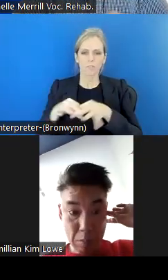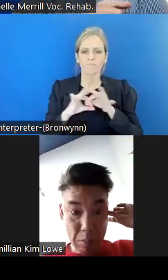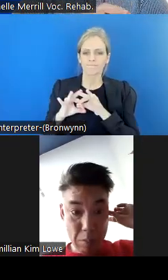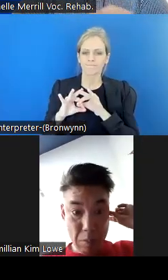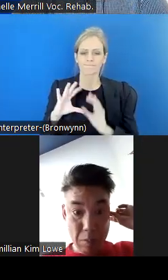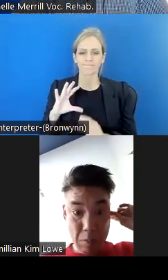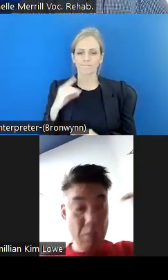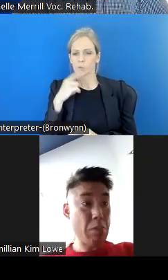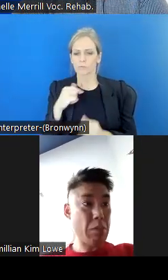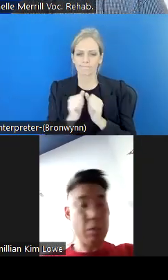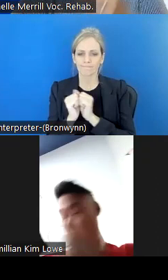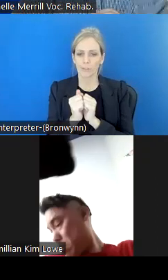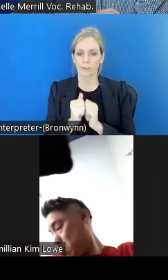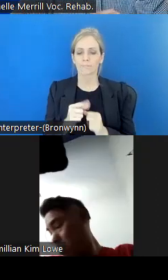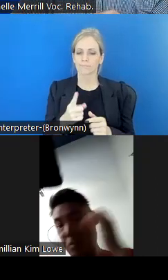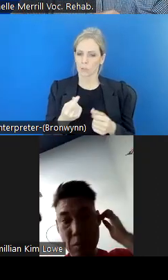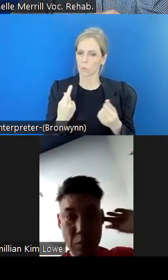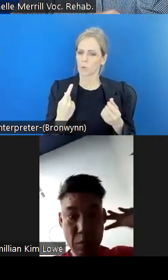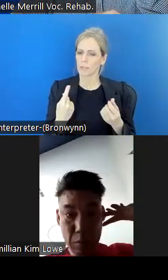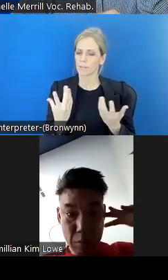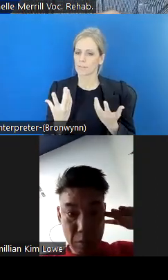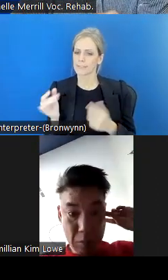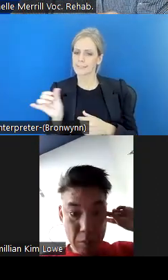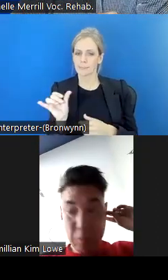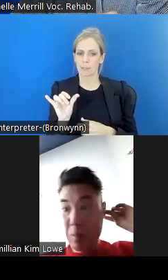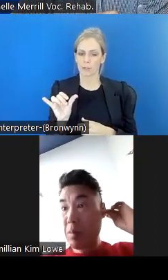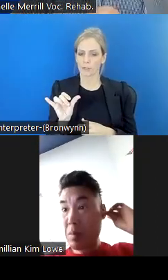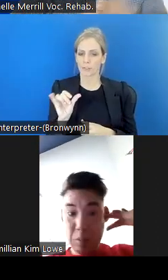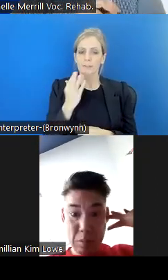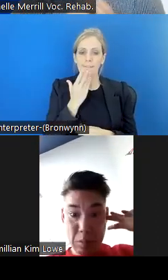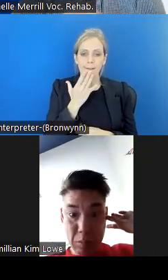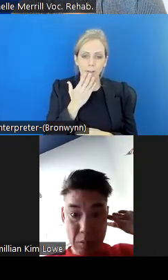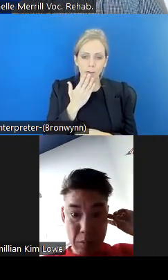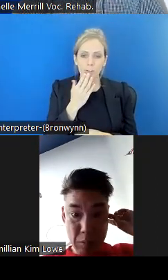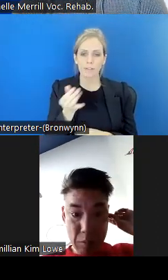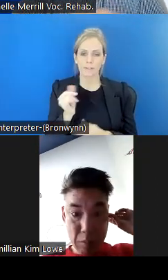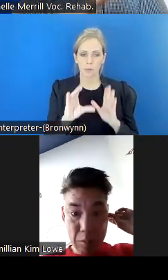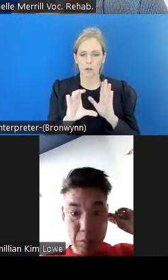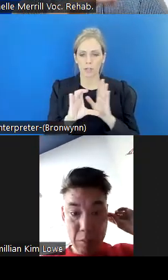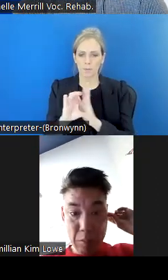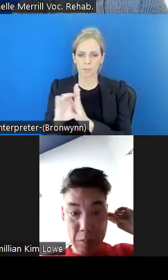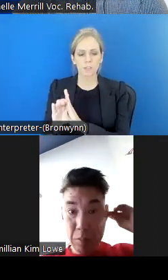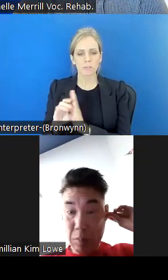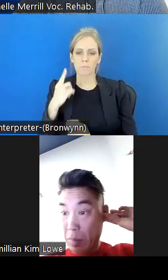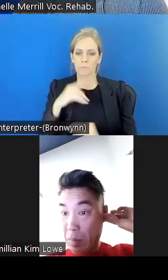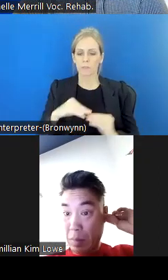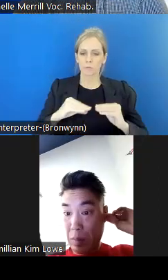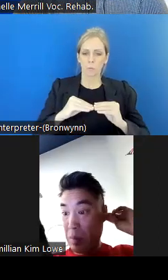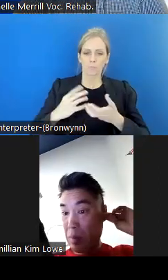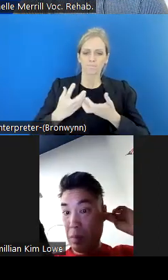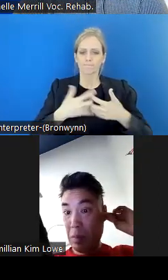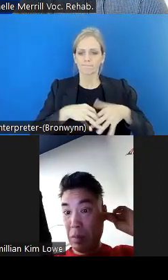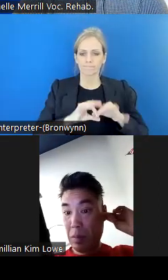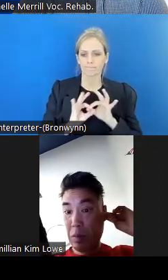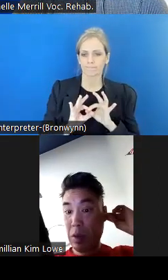of stayed in a certain family of colors and a certain family of images, and we think that it makes us look more